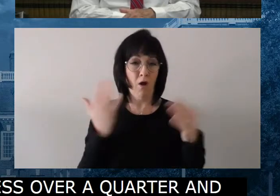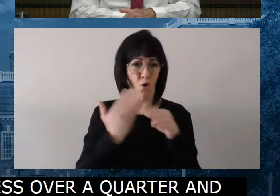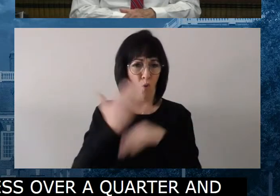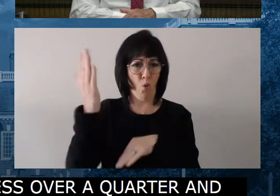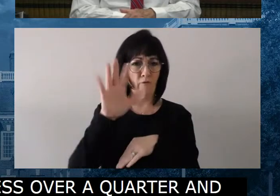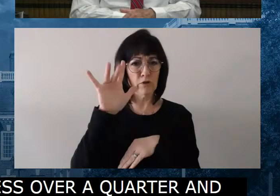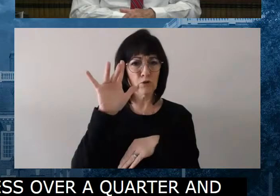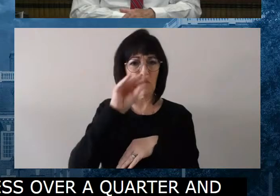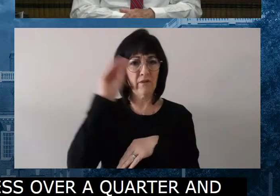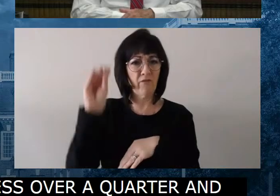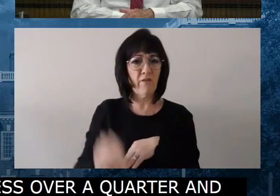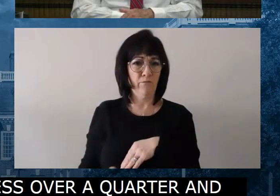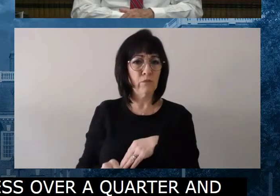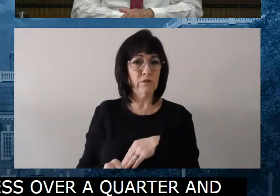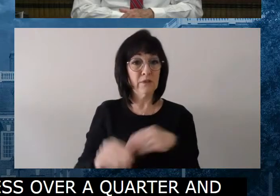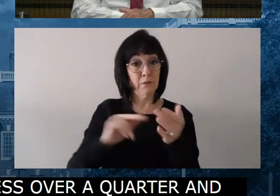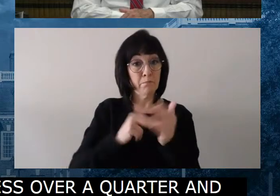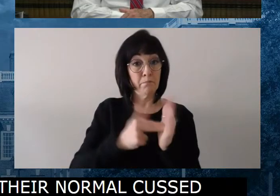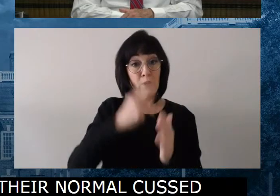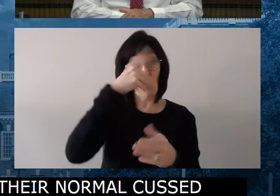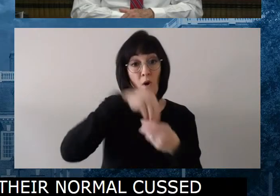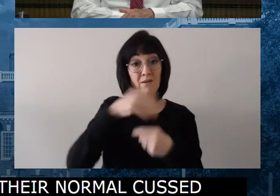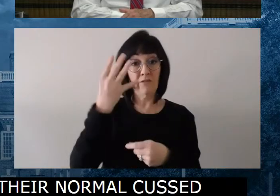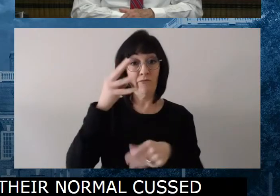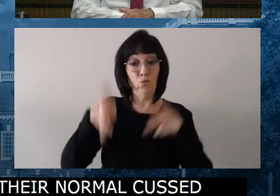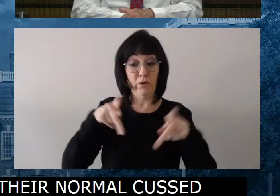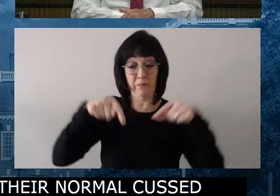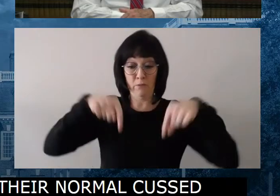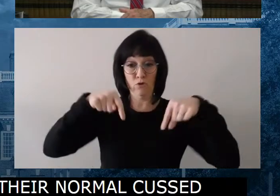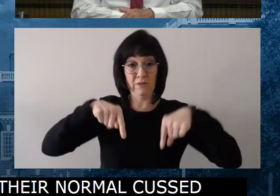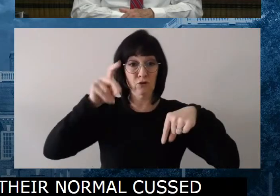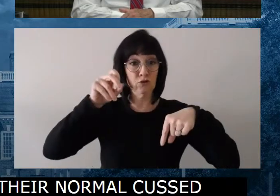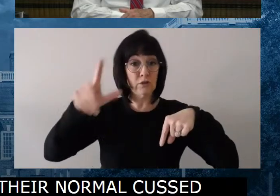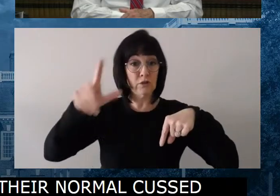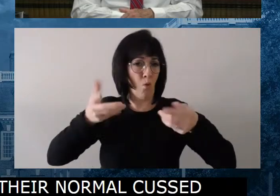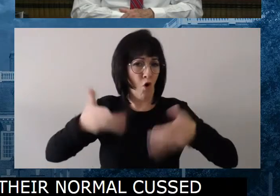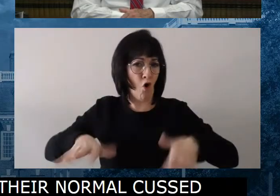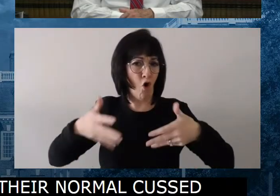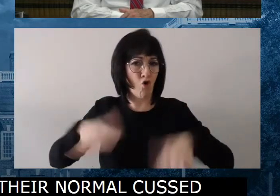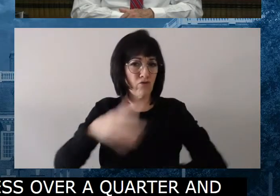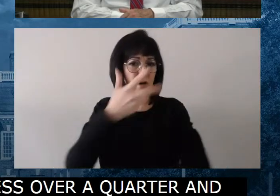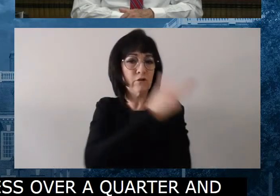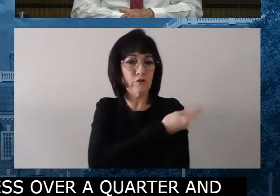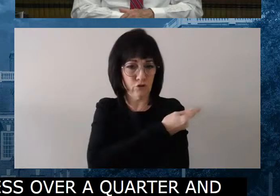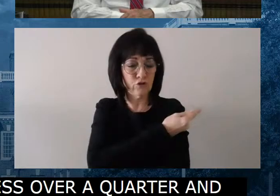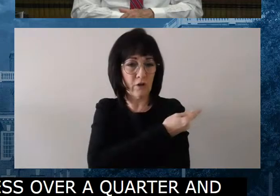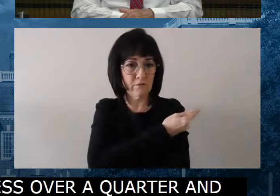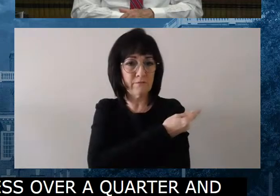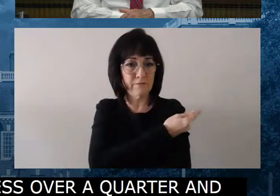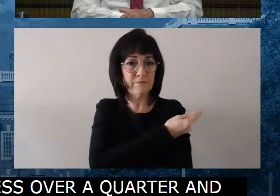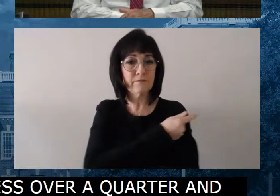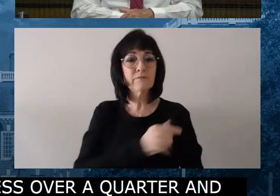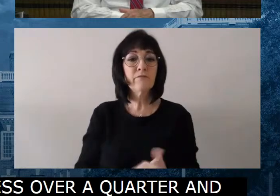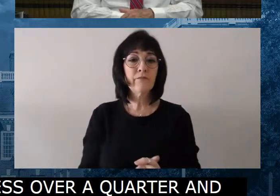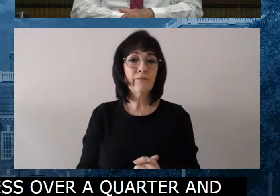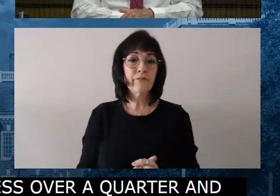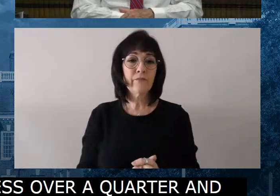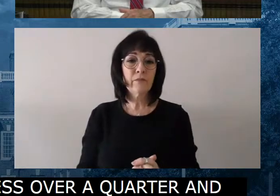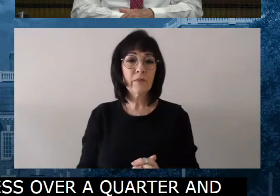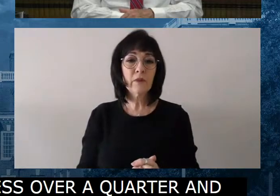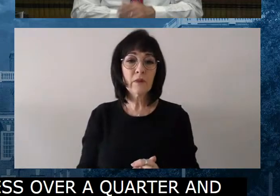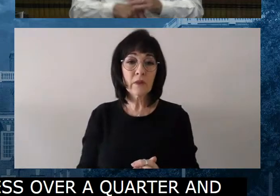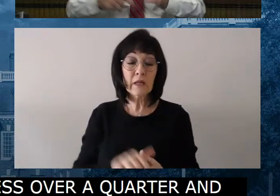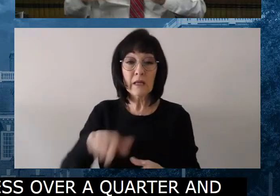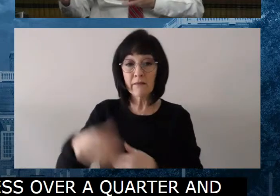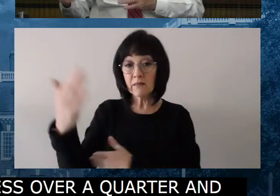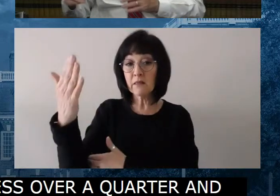A small number of those have received the 1-dose fully vaccinated Johnson & Johnson vaccine. We were advised this